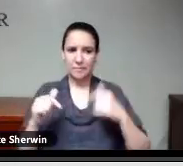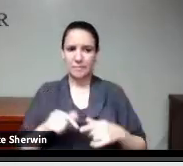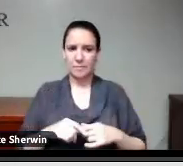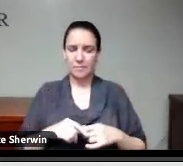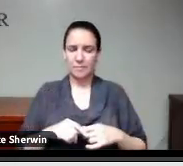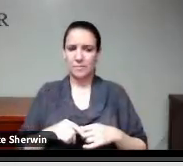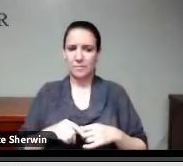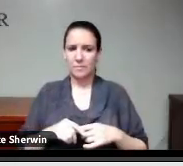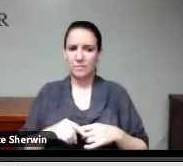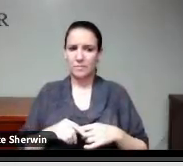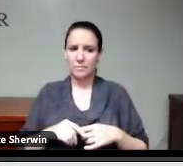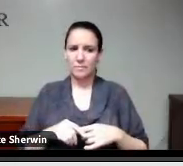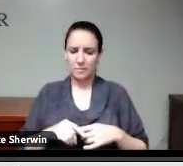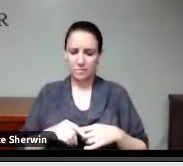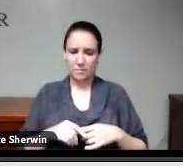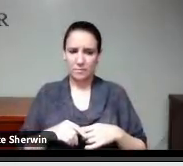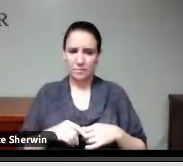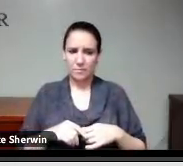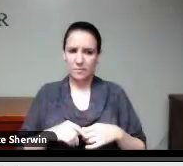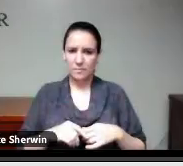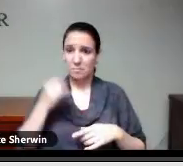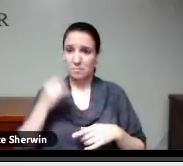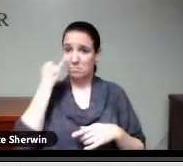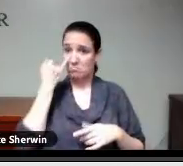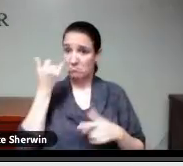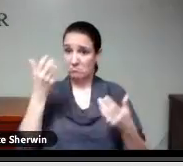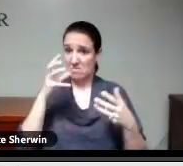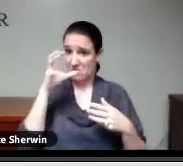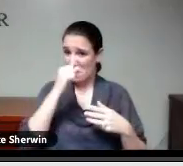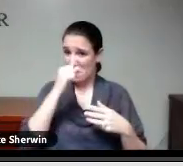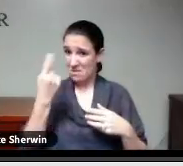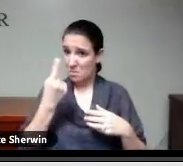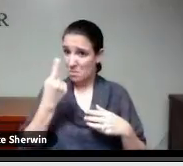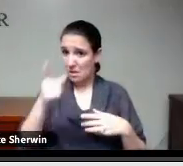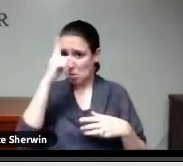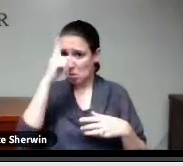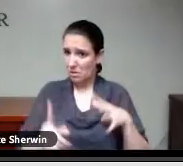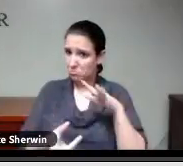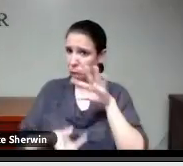well-being. Anything that I missed there?